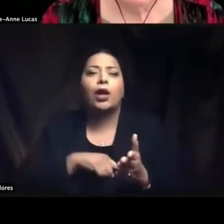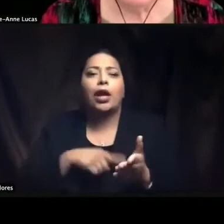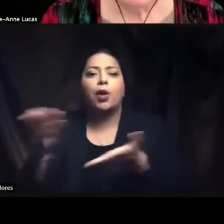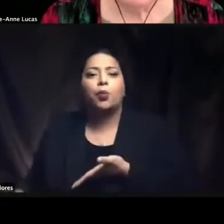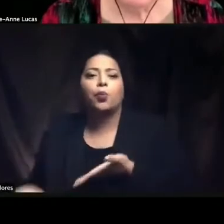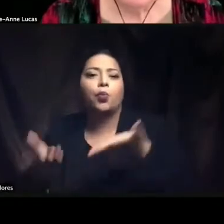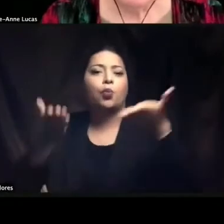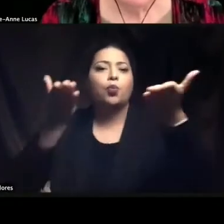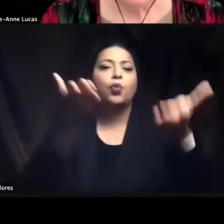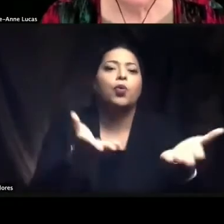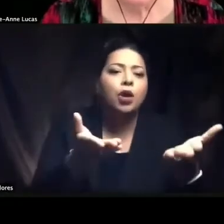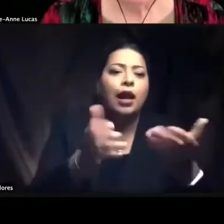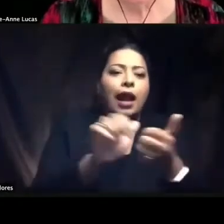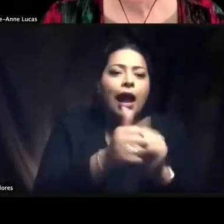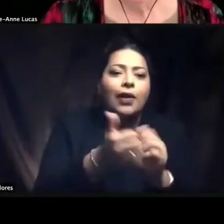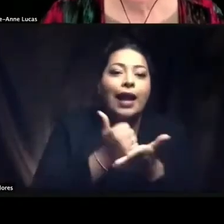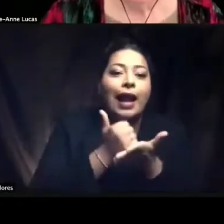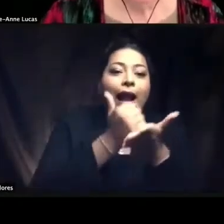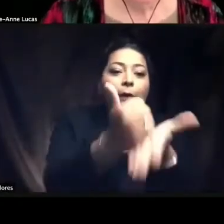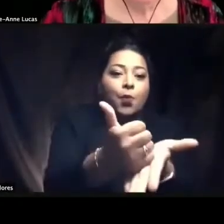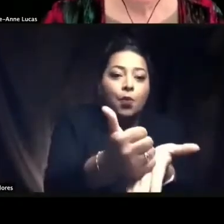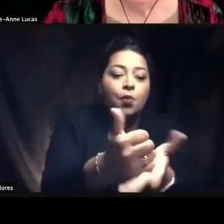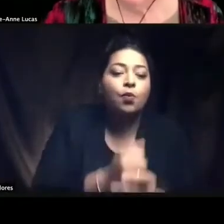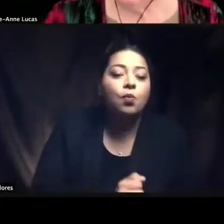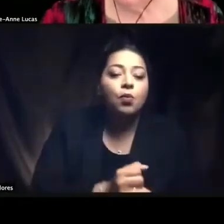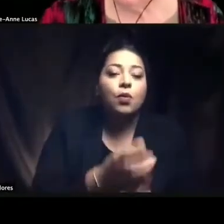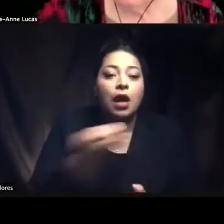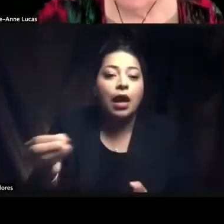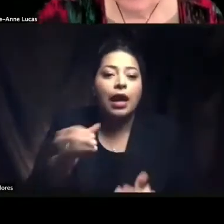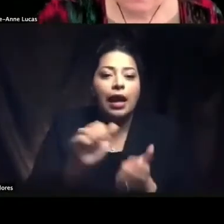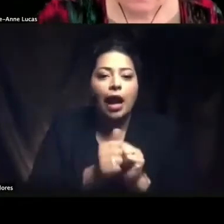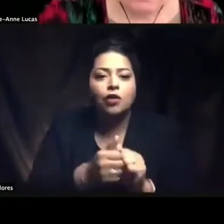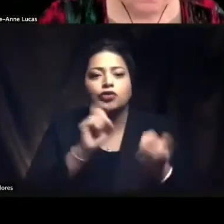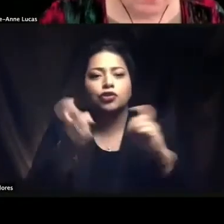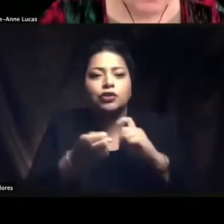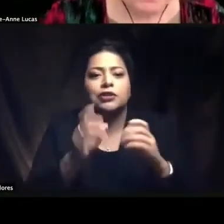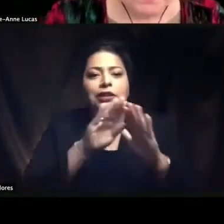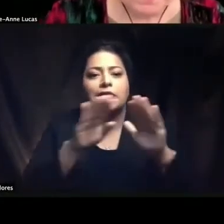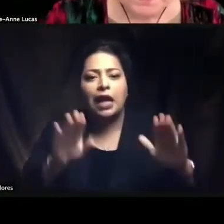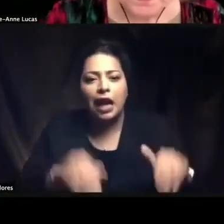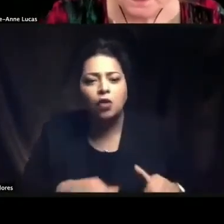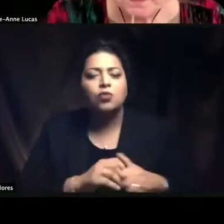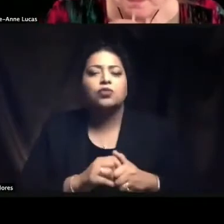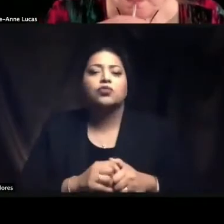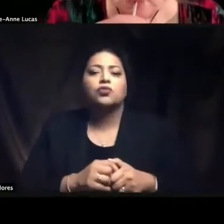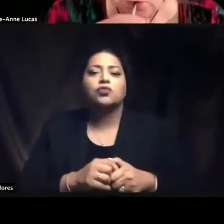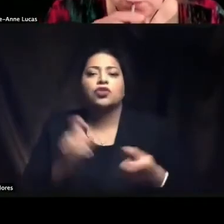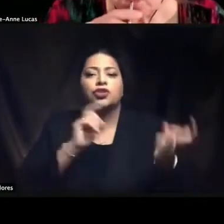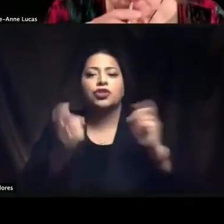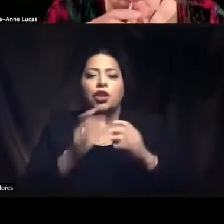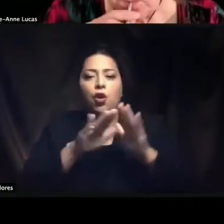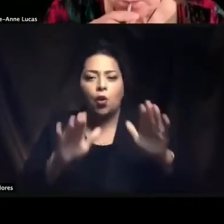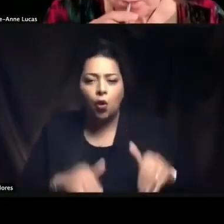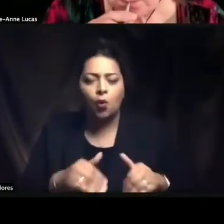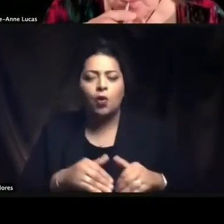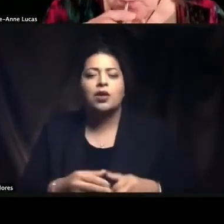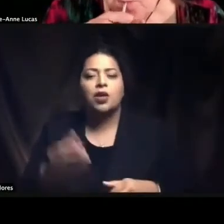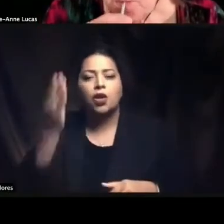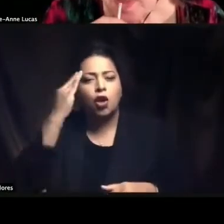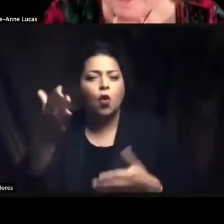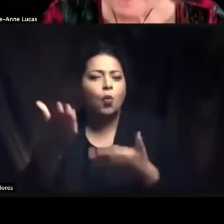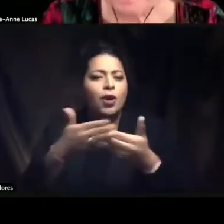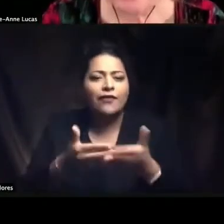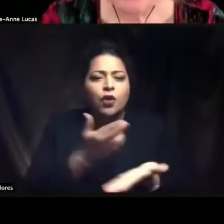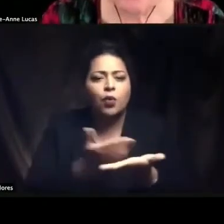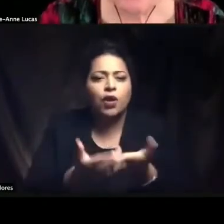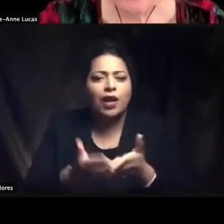what we can do to help them to upgrade their homes, take care of their homes, let them know the resources that are out there and